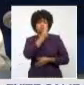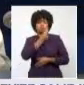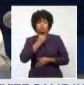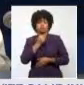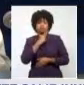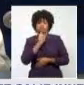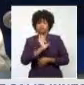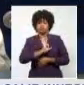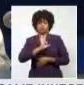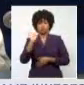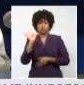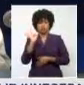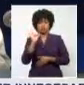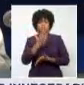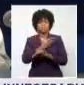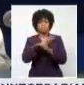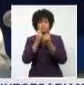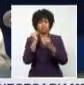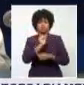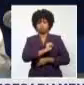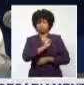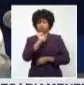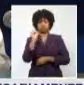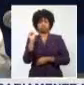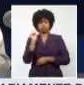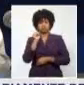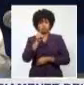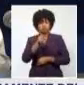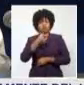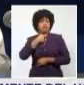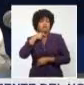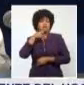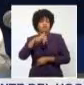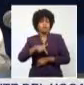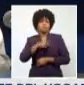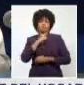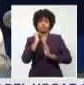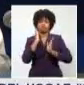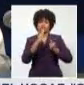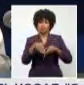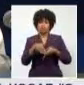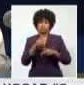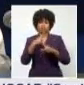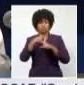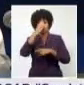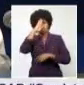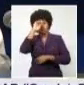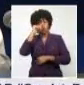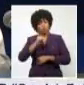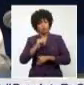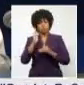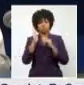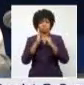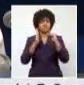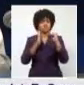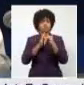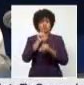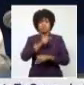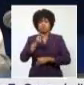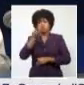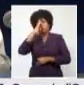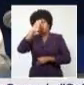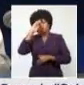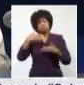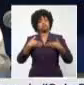Rios, and because of your example, because of your death, today there are millions